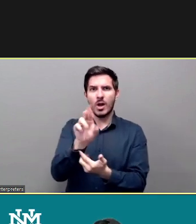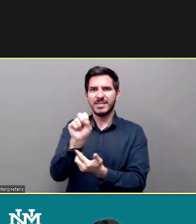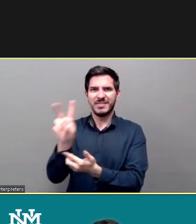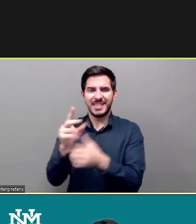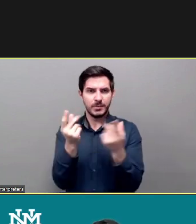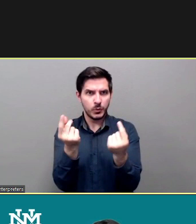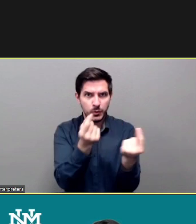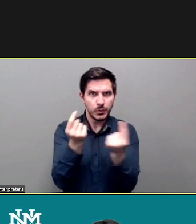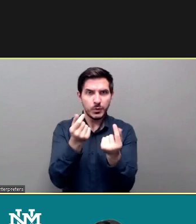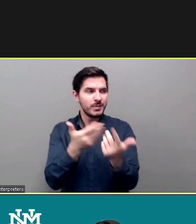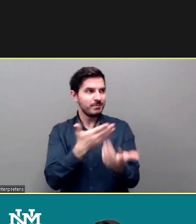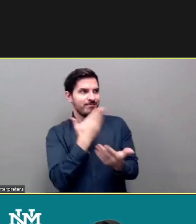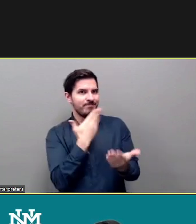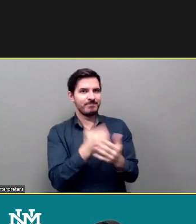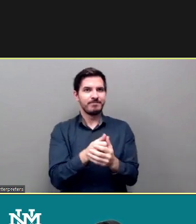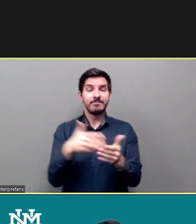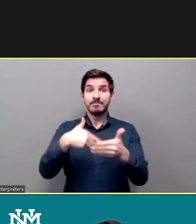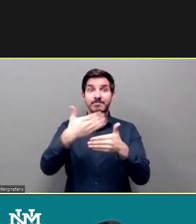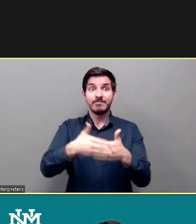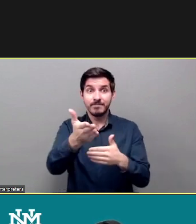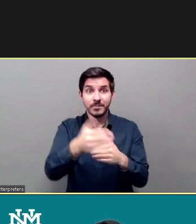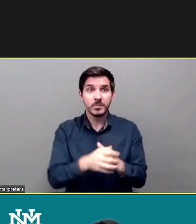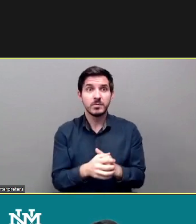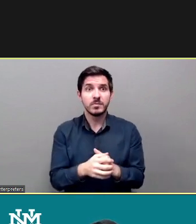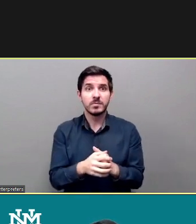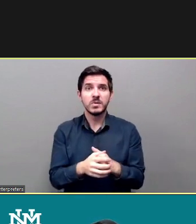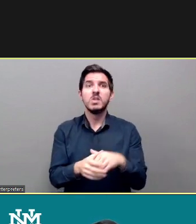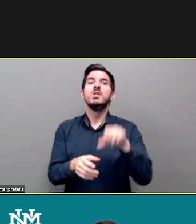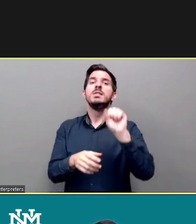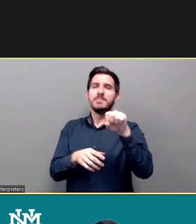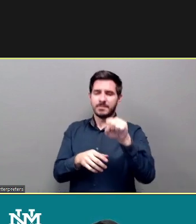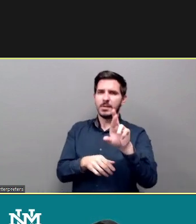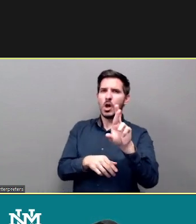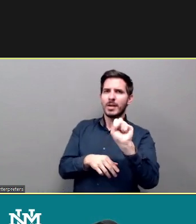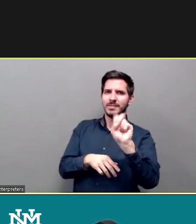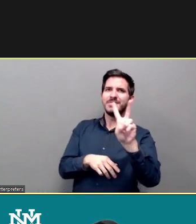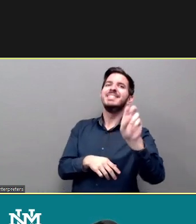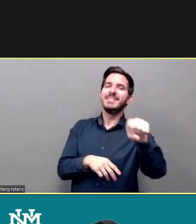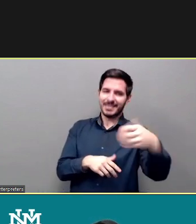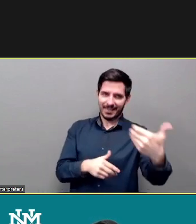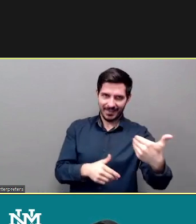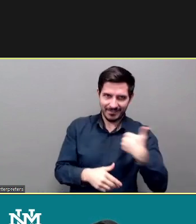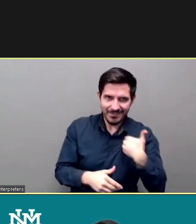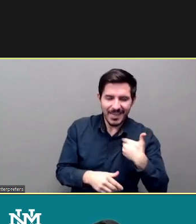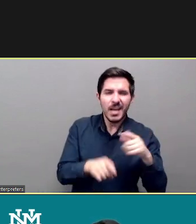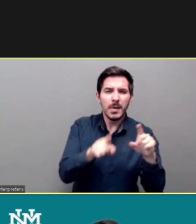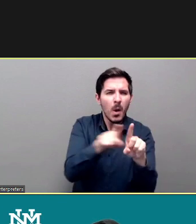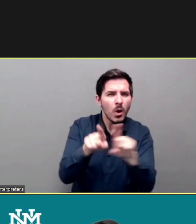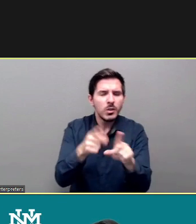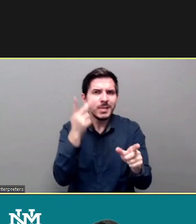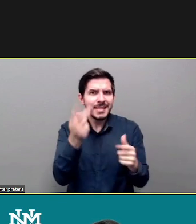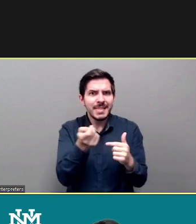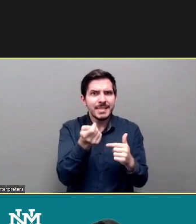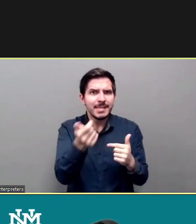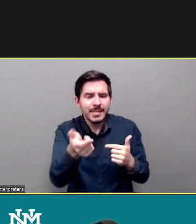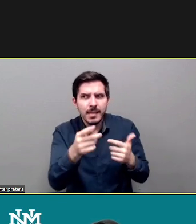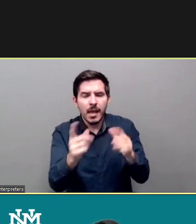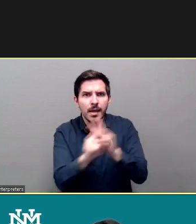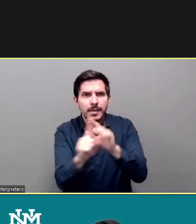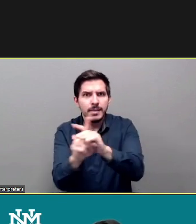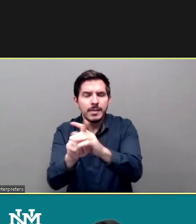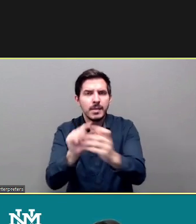you. So in addition to RSV, we are still seeing a small number of COVID as well as